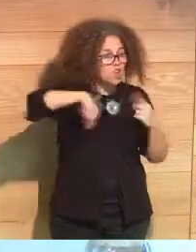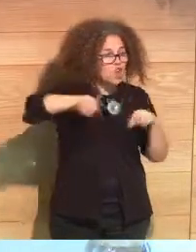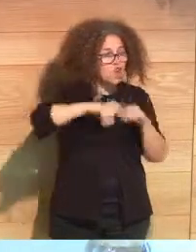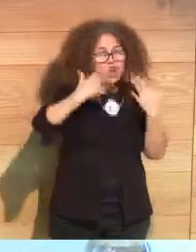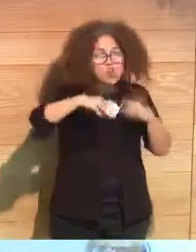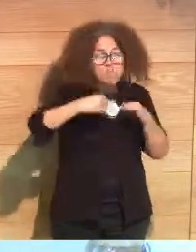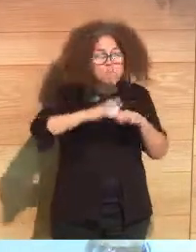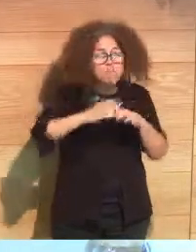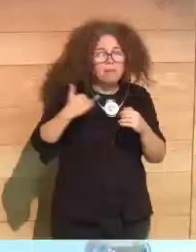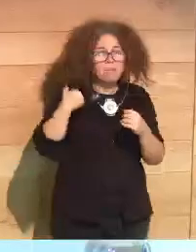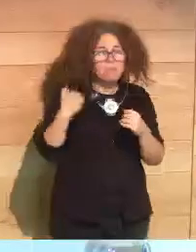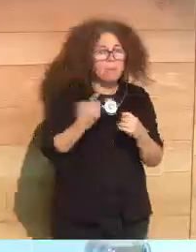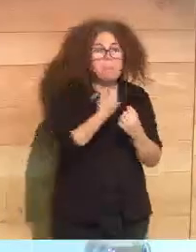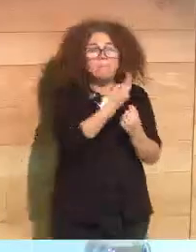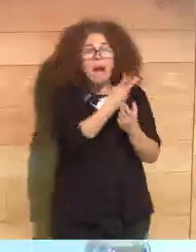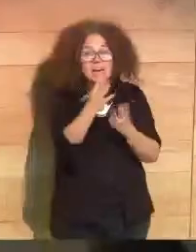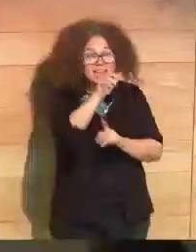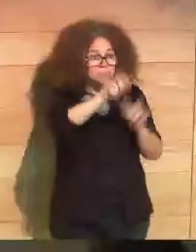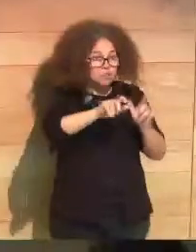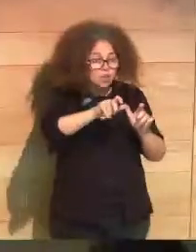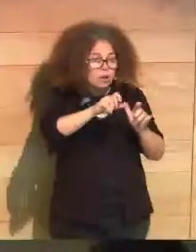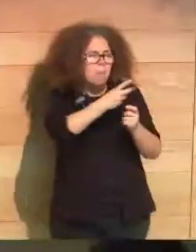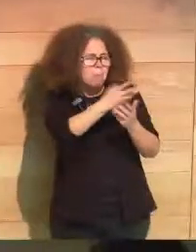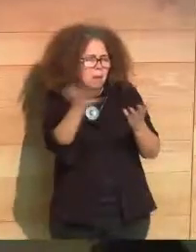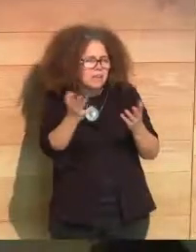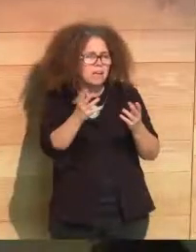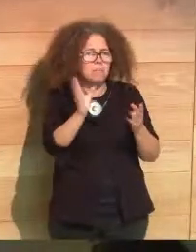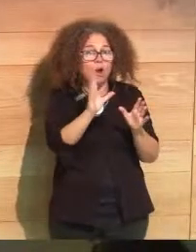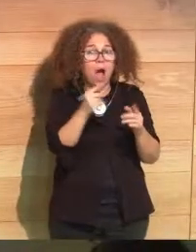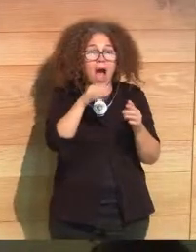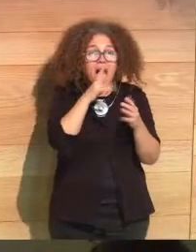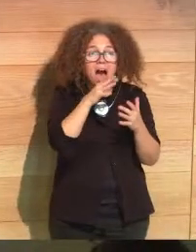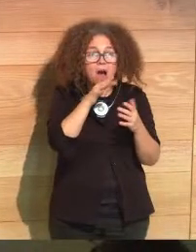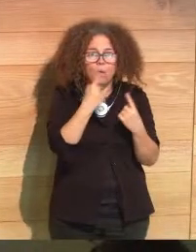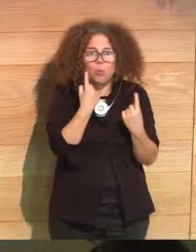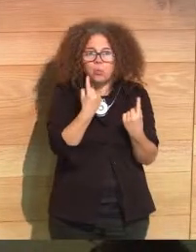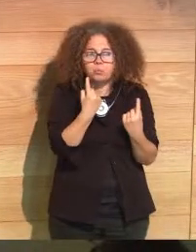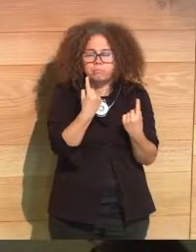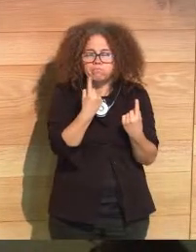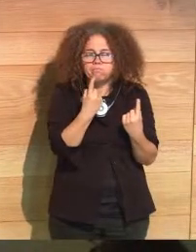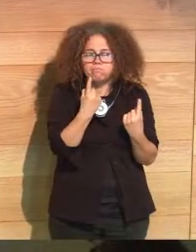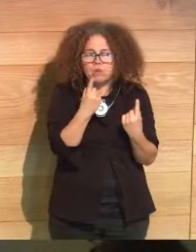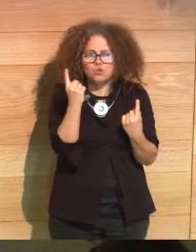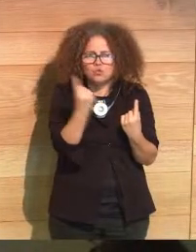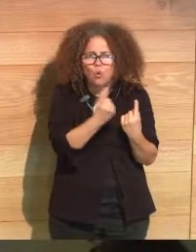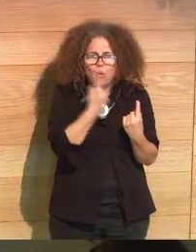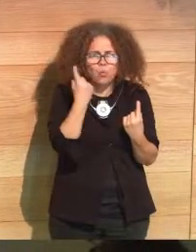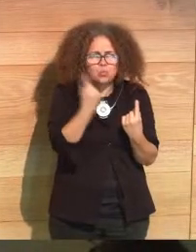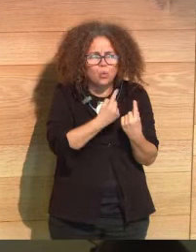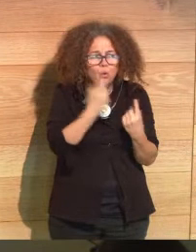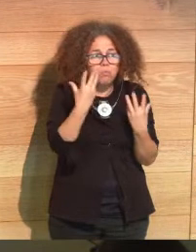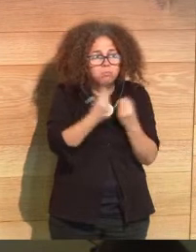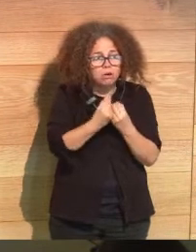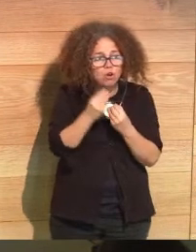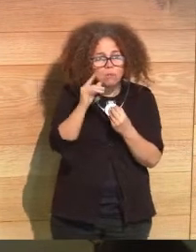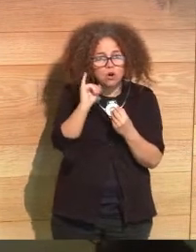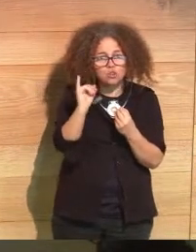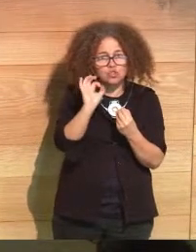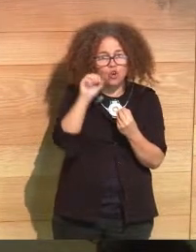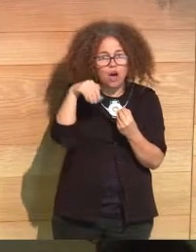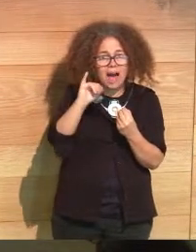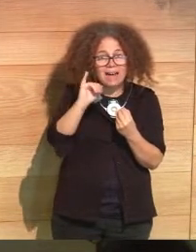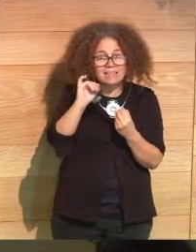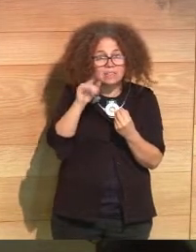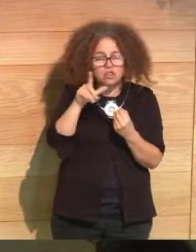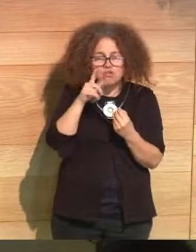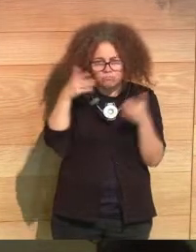to curate something around Joanie because I am so deep into everything he does that it was difficult